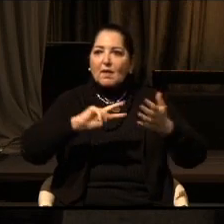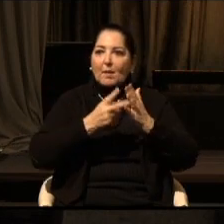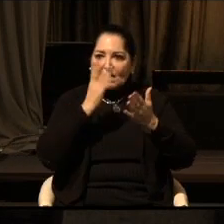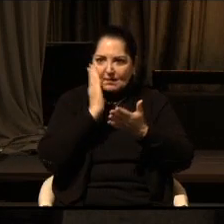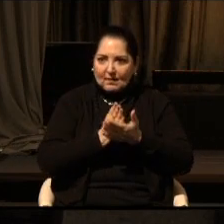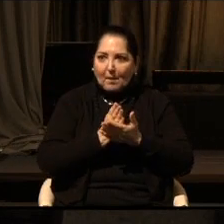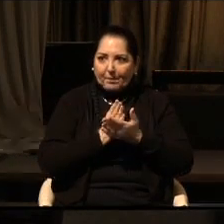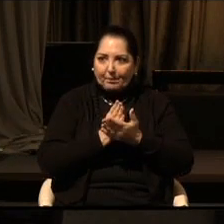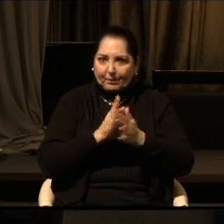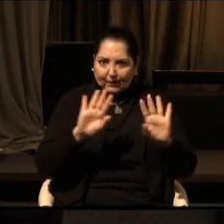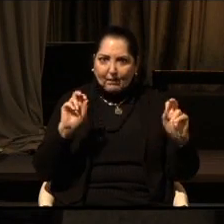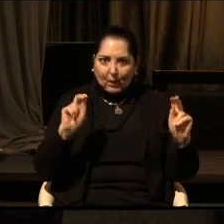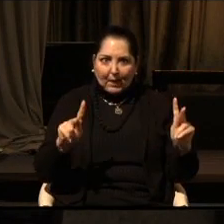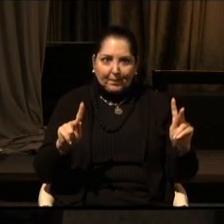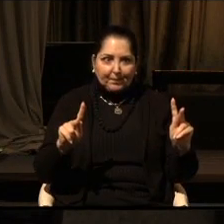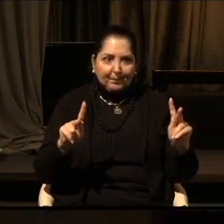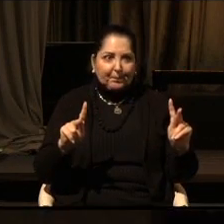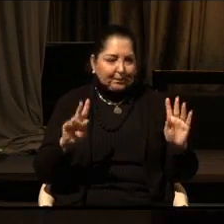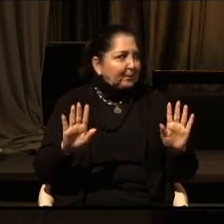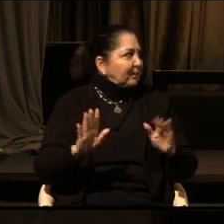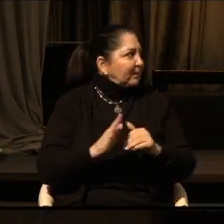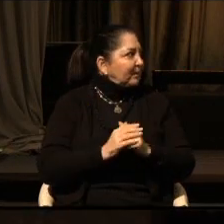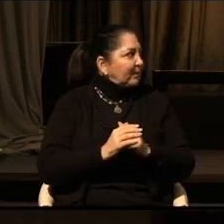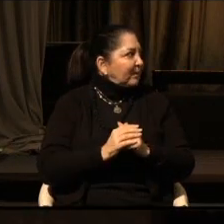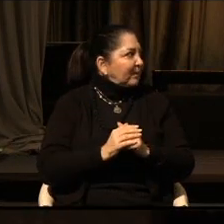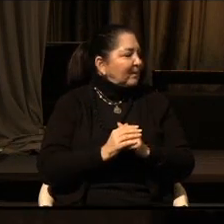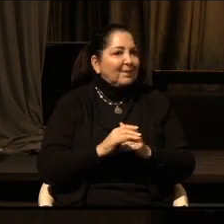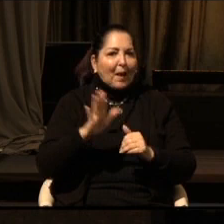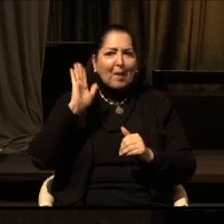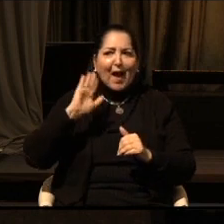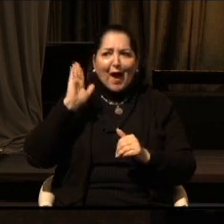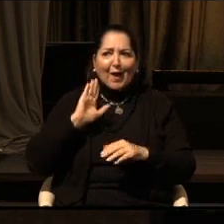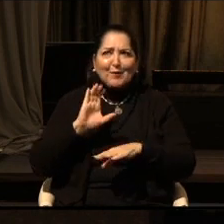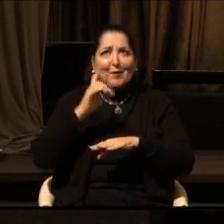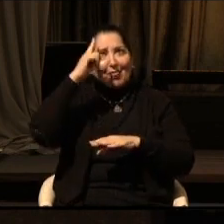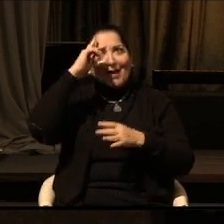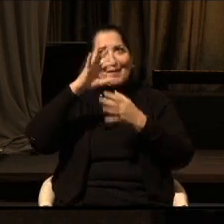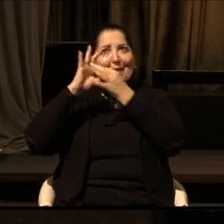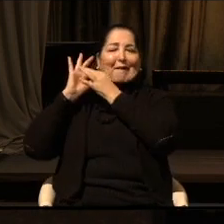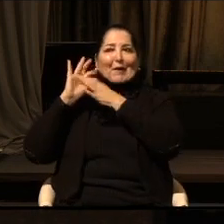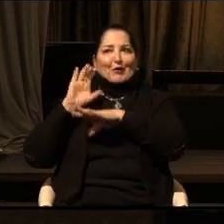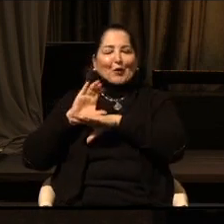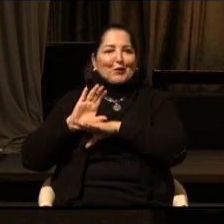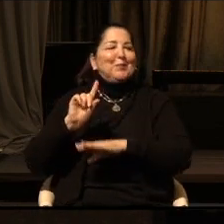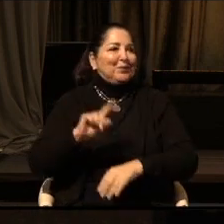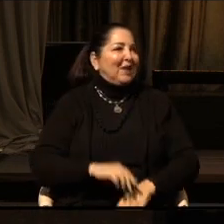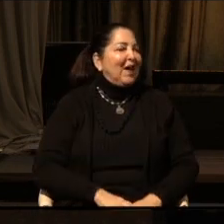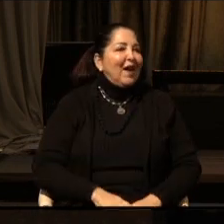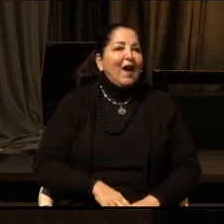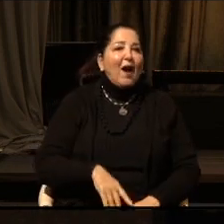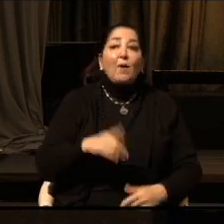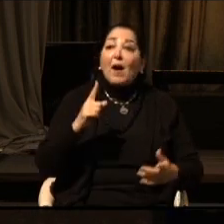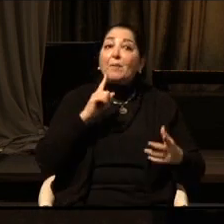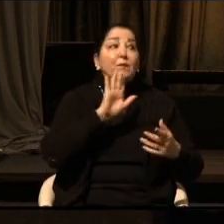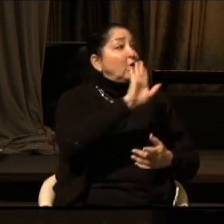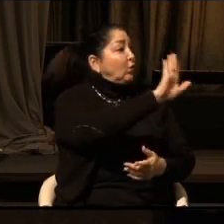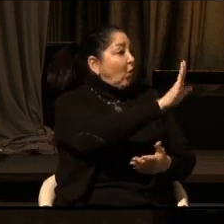that? Okay, this is like bringing me back to my church days. Here we go. Here is your